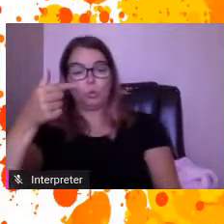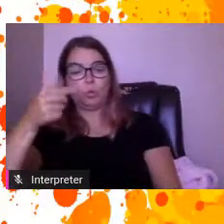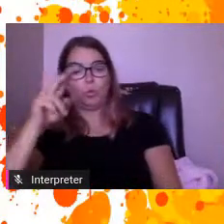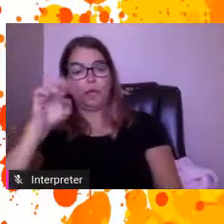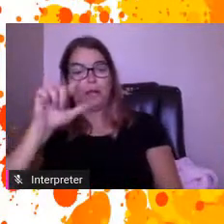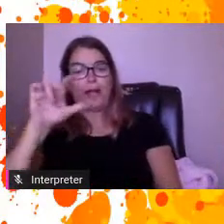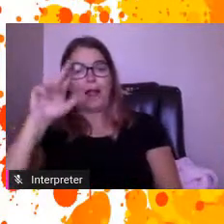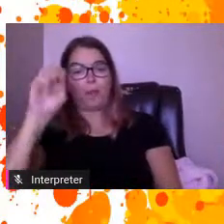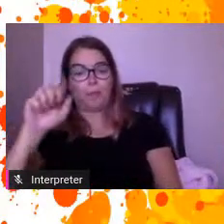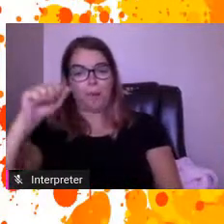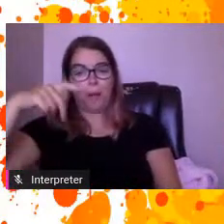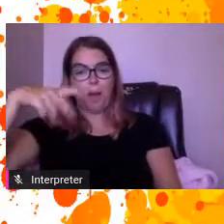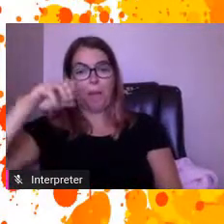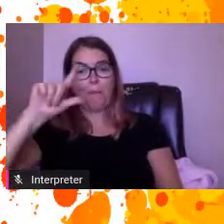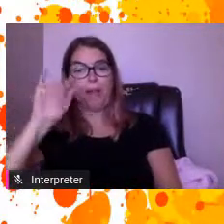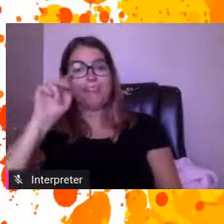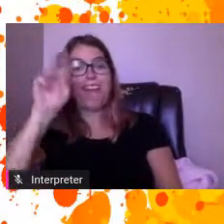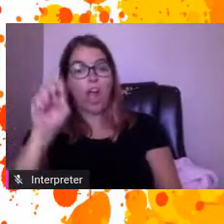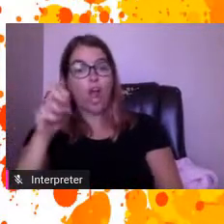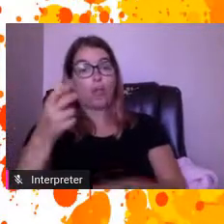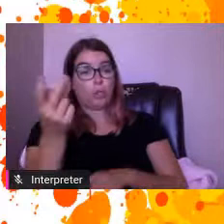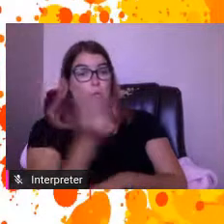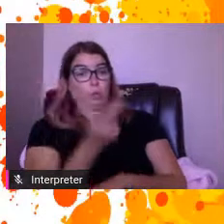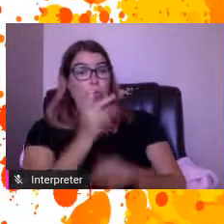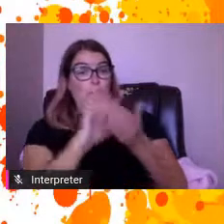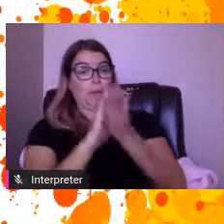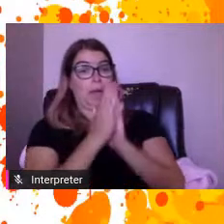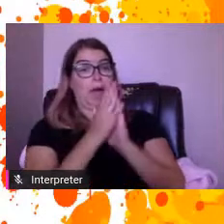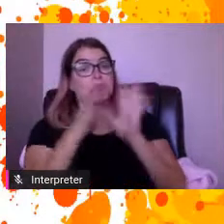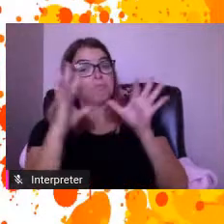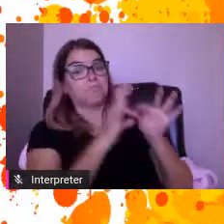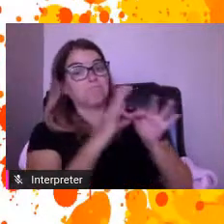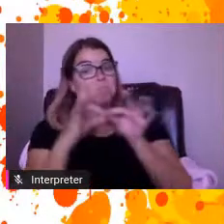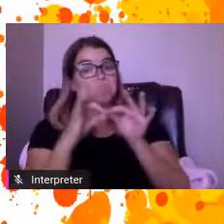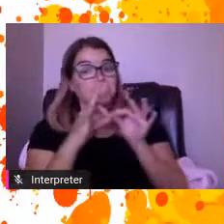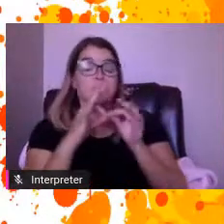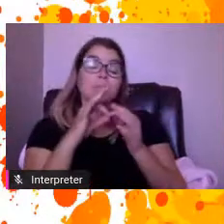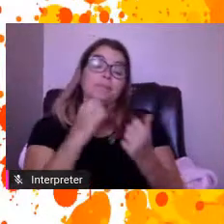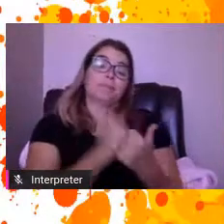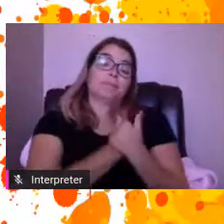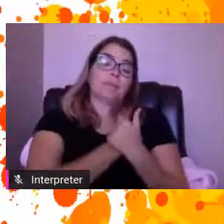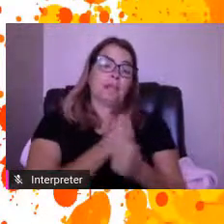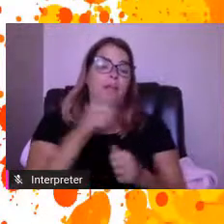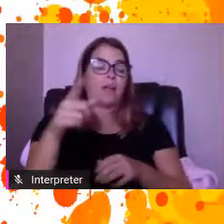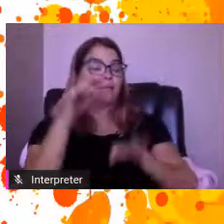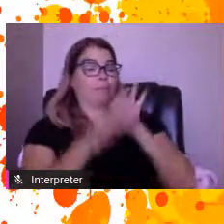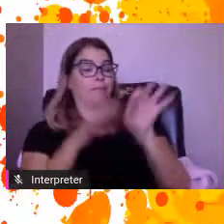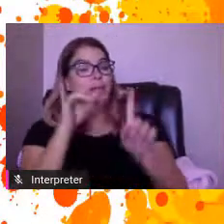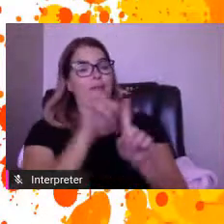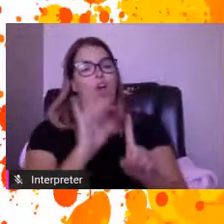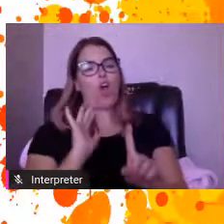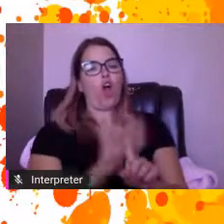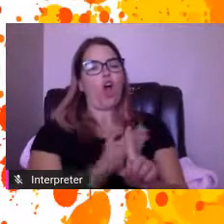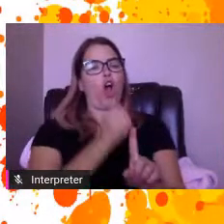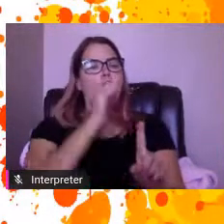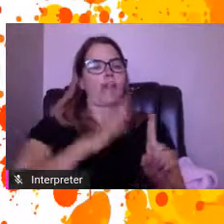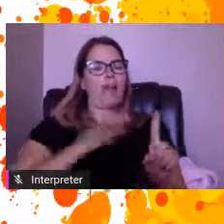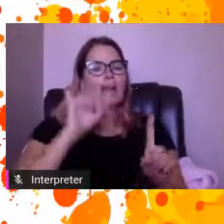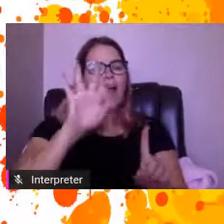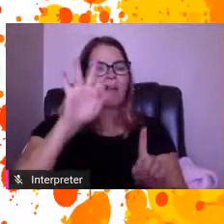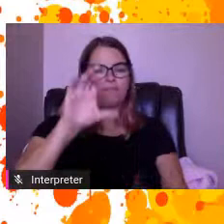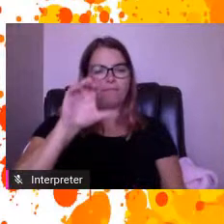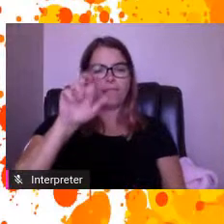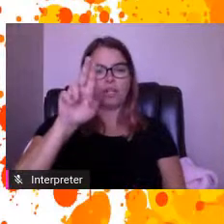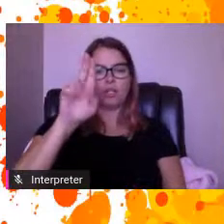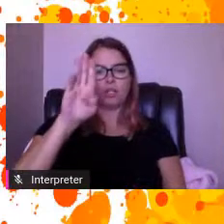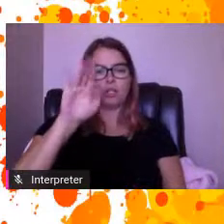romantically involved, the great poet described Laurencin as Our Lady of Cubism. In 1911, Laurencin